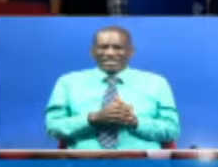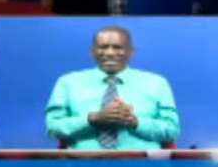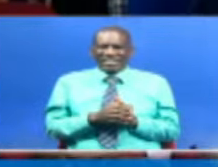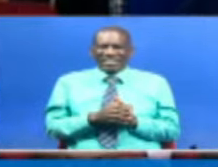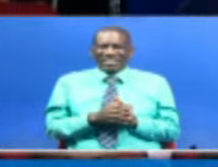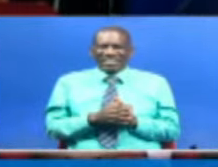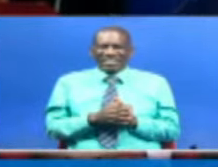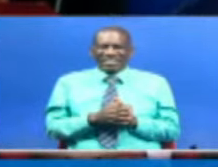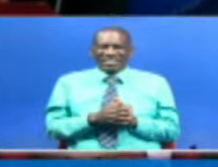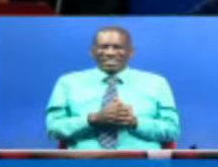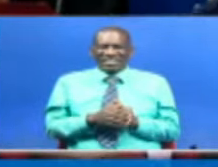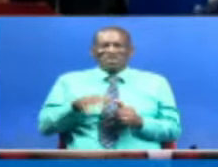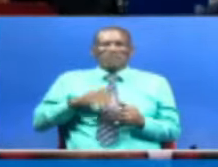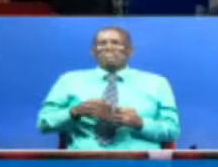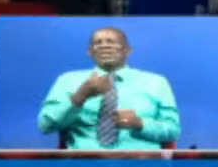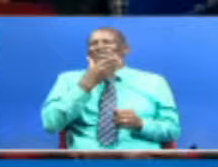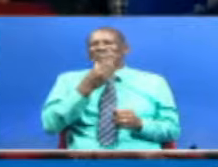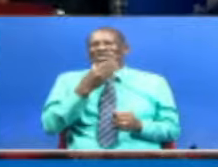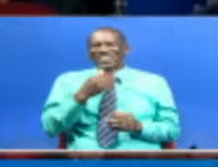Hey, mama's boy.